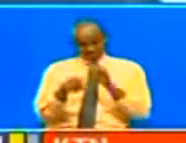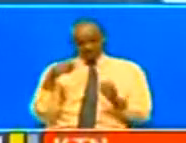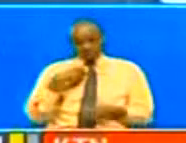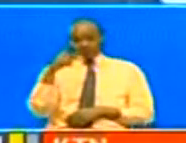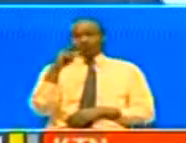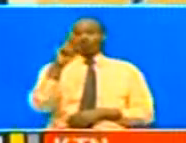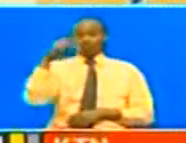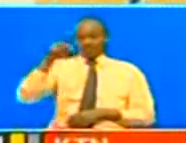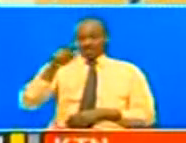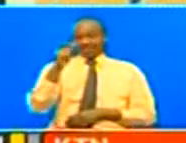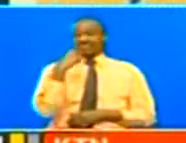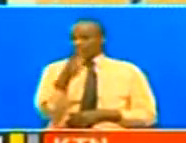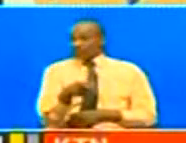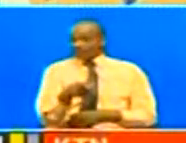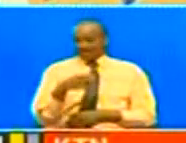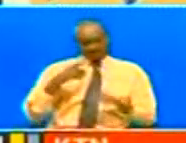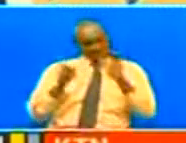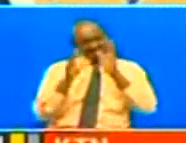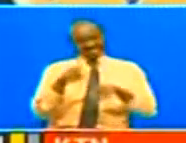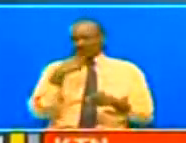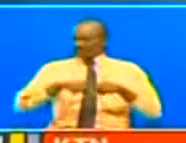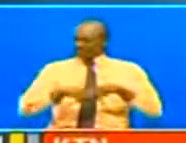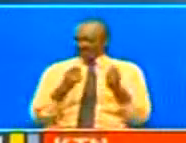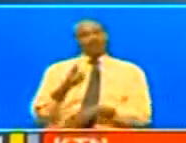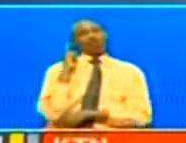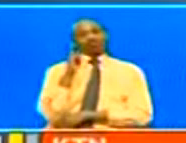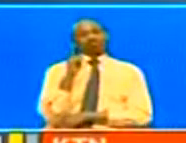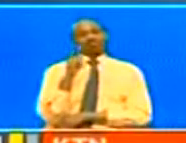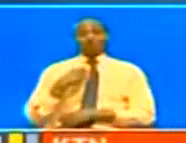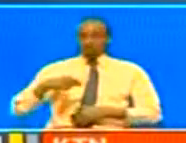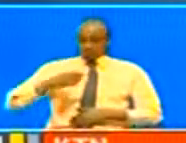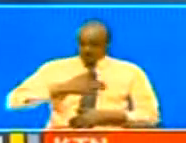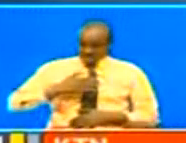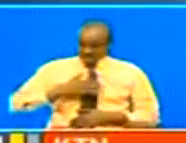Kupet Akilomisori amesema waziri amekiuka sheria. We are going to use